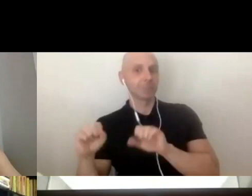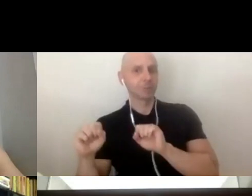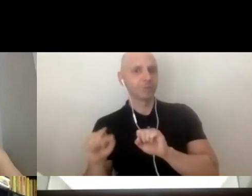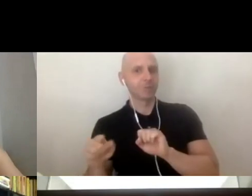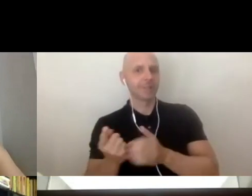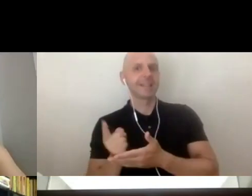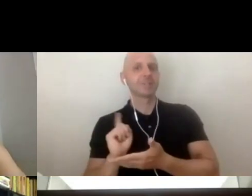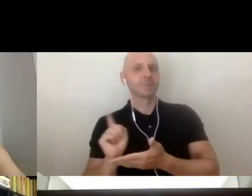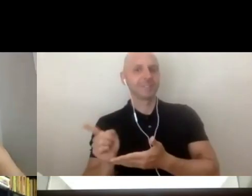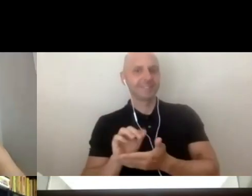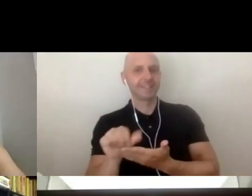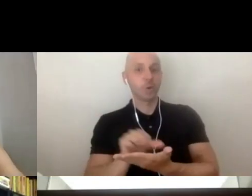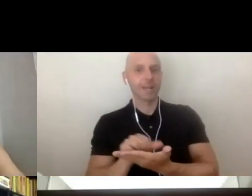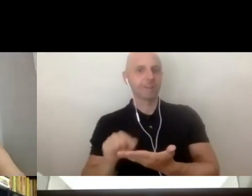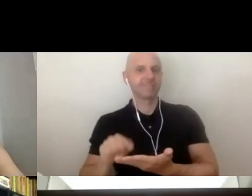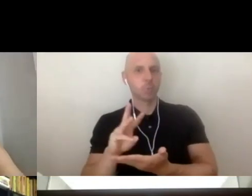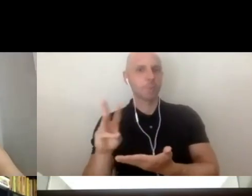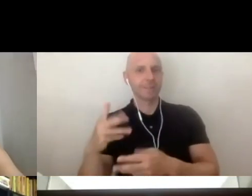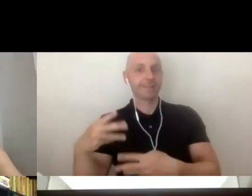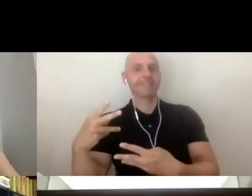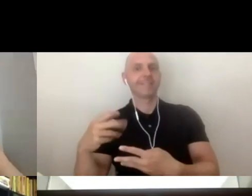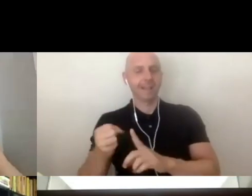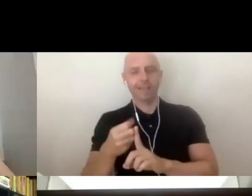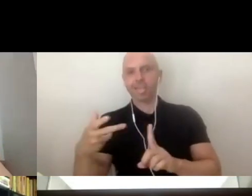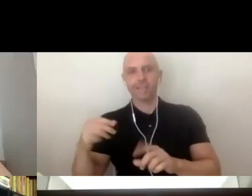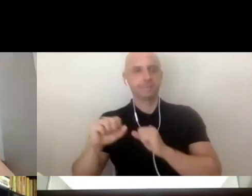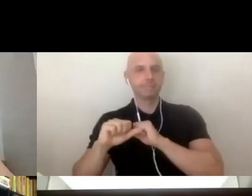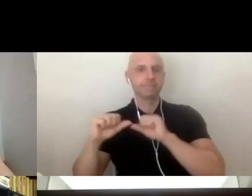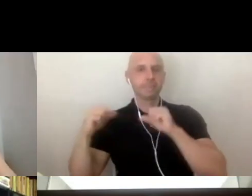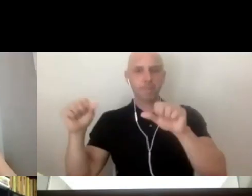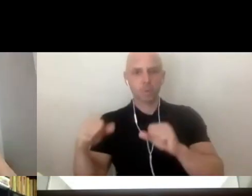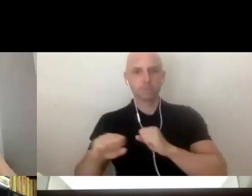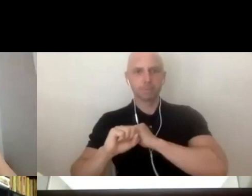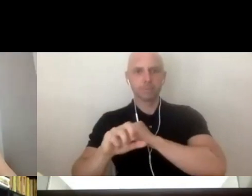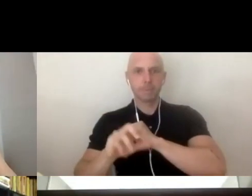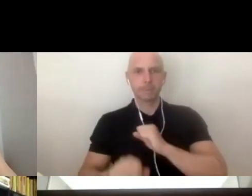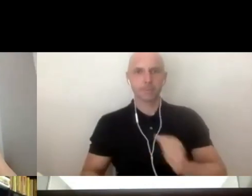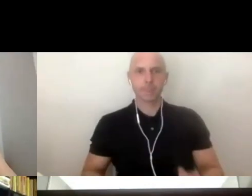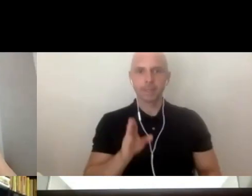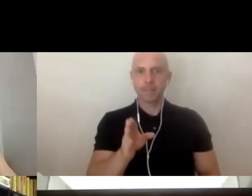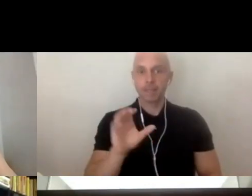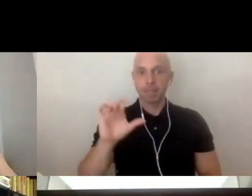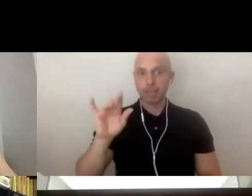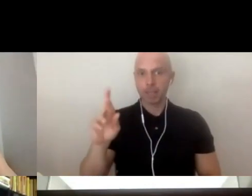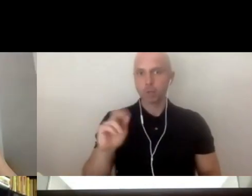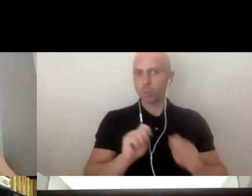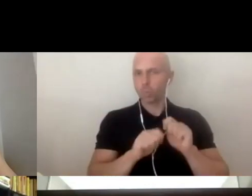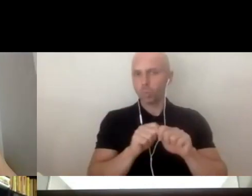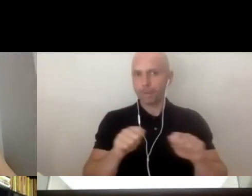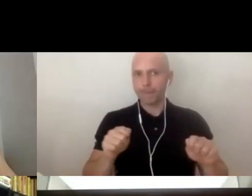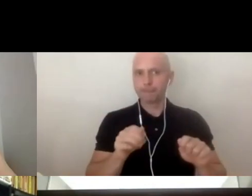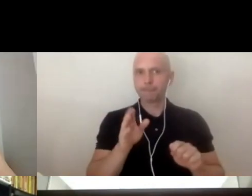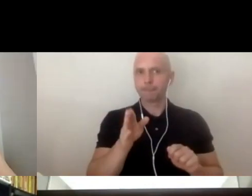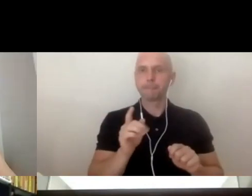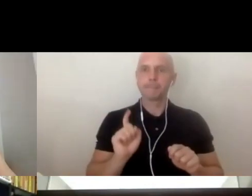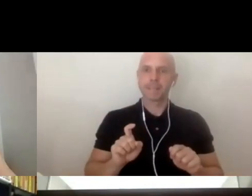talk about the project. Yes, thank you. Good. Well, very quickly, because I know we have to wrap up, but it's a beautiful